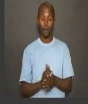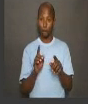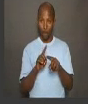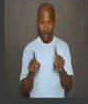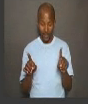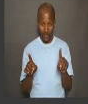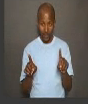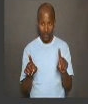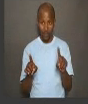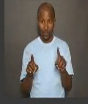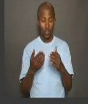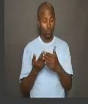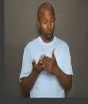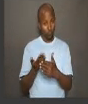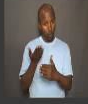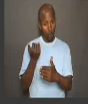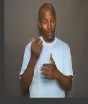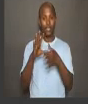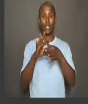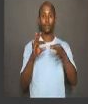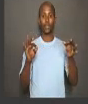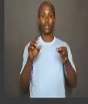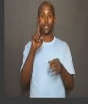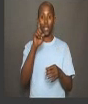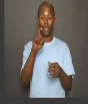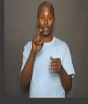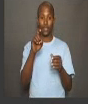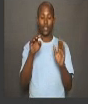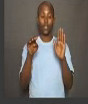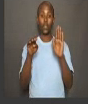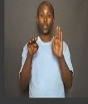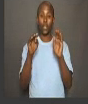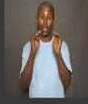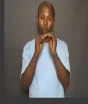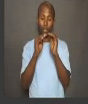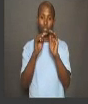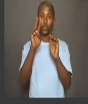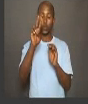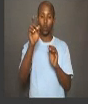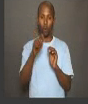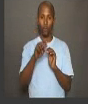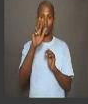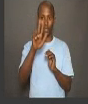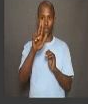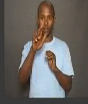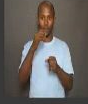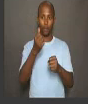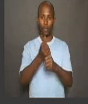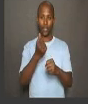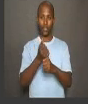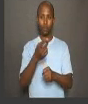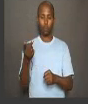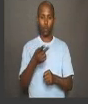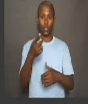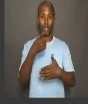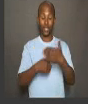But for the former statement, x equals 2 over 3 makes both results